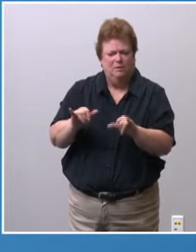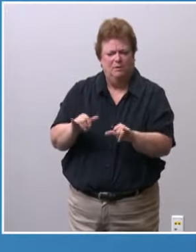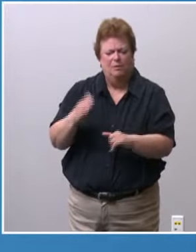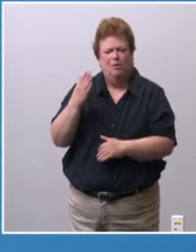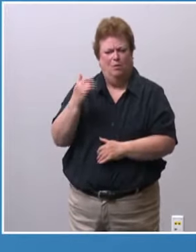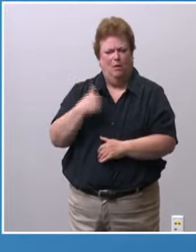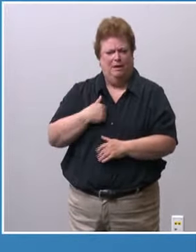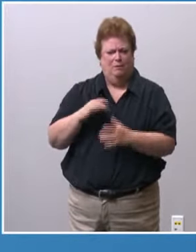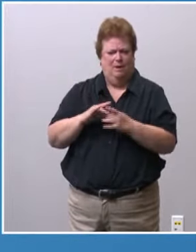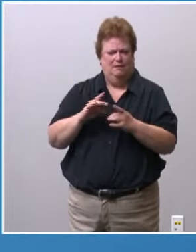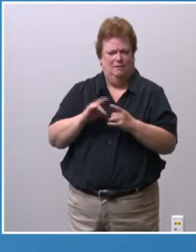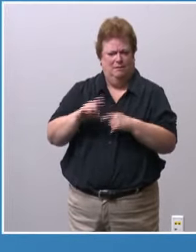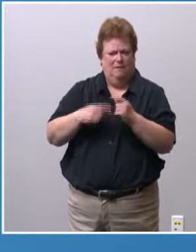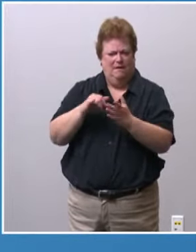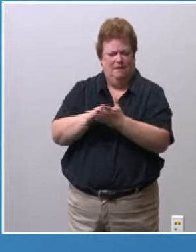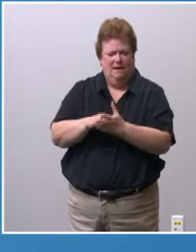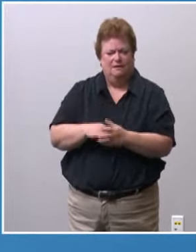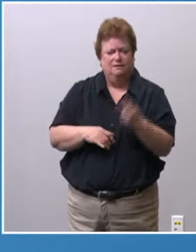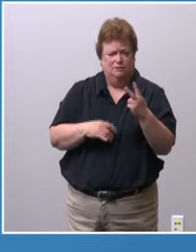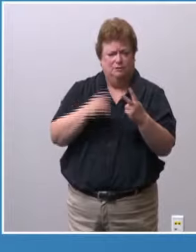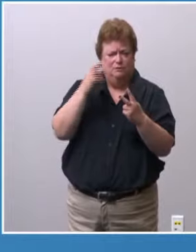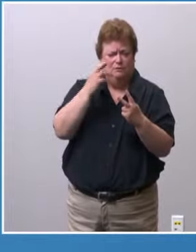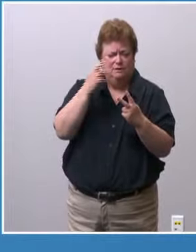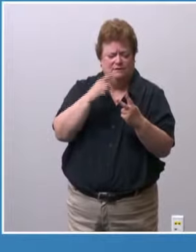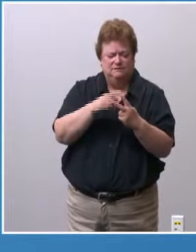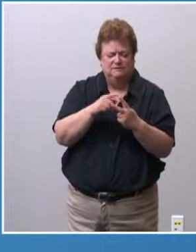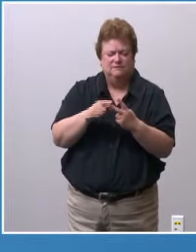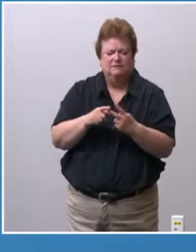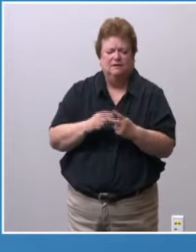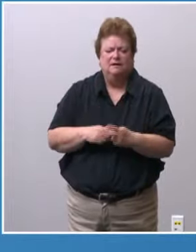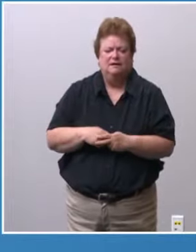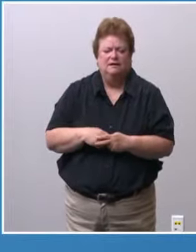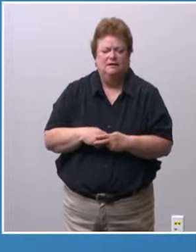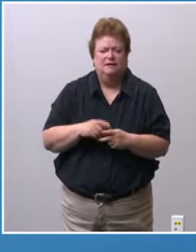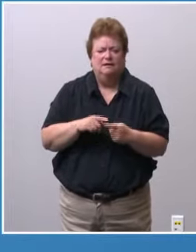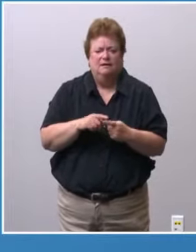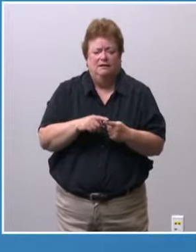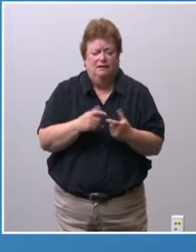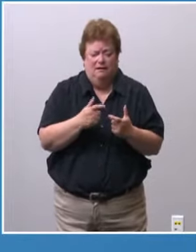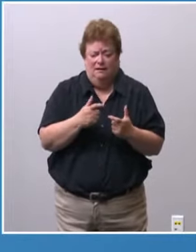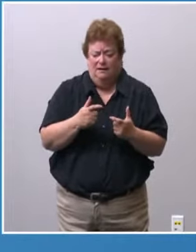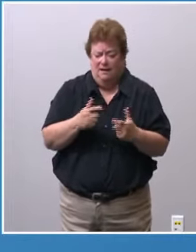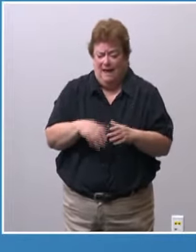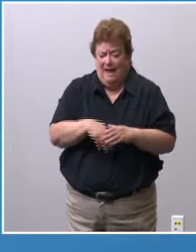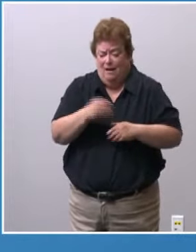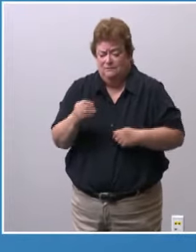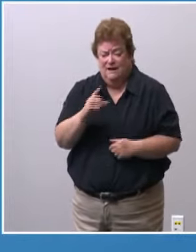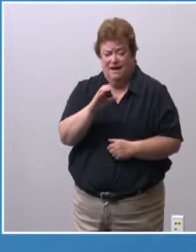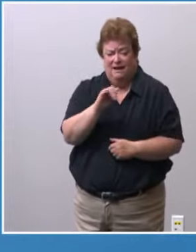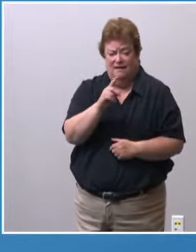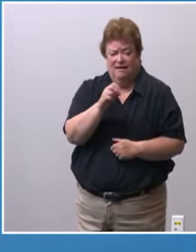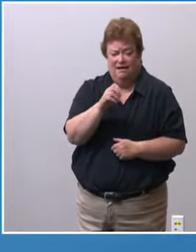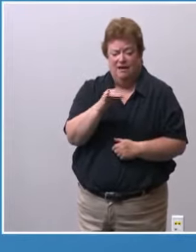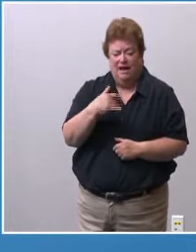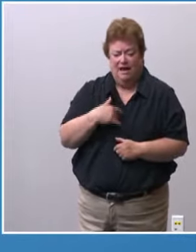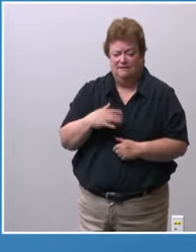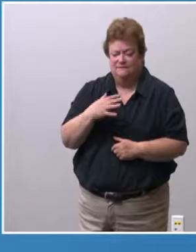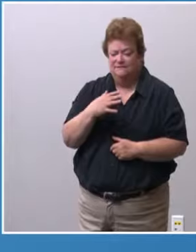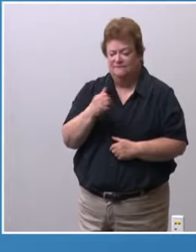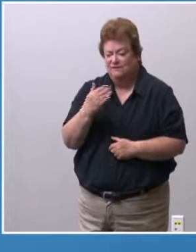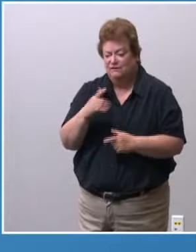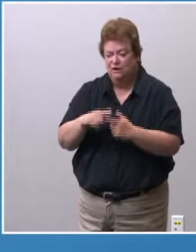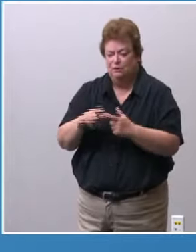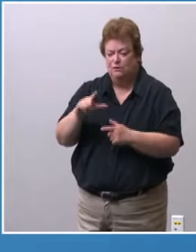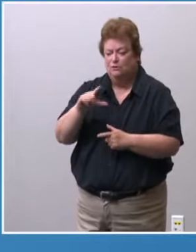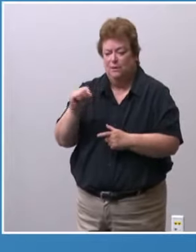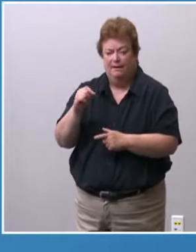that? Well, two reasons. It's not just that greater Nebraska has 15 to 20 more COVID patients